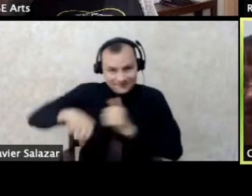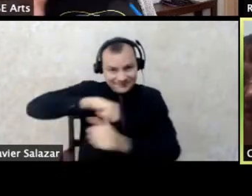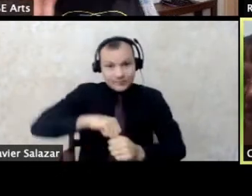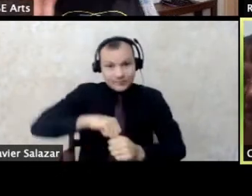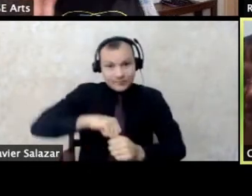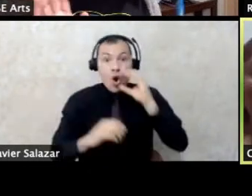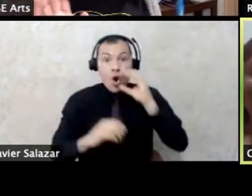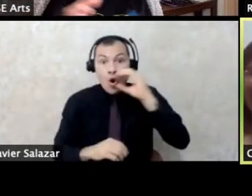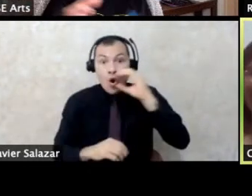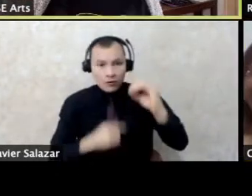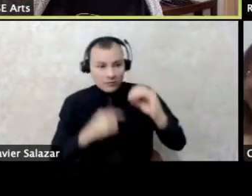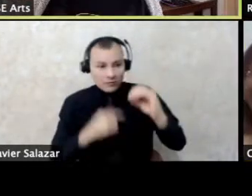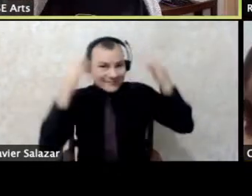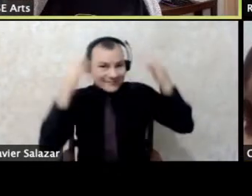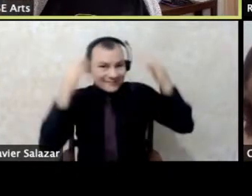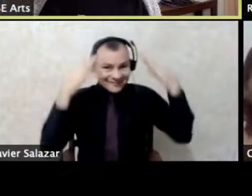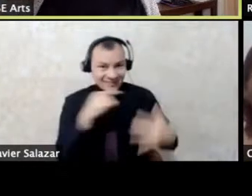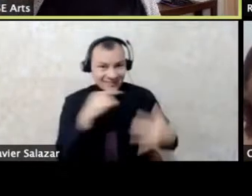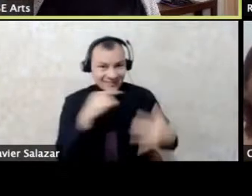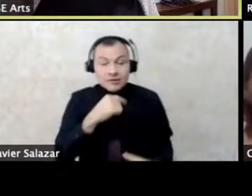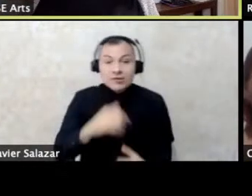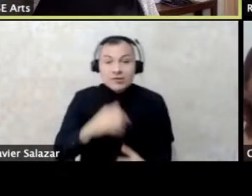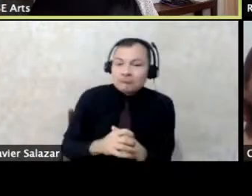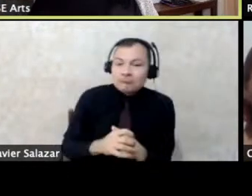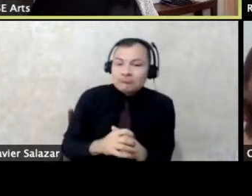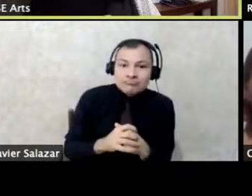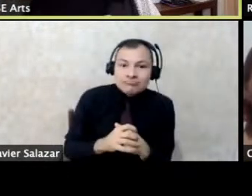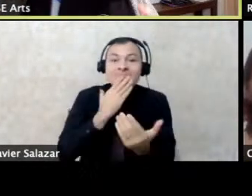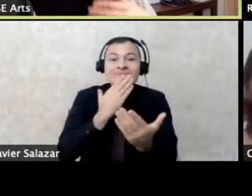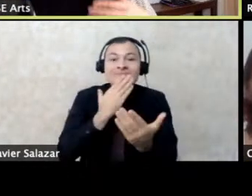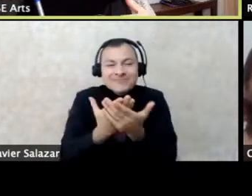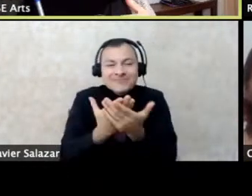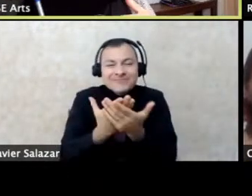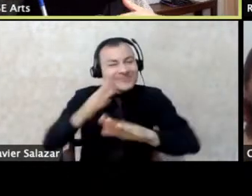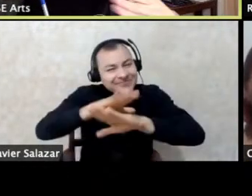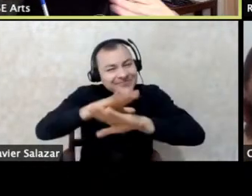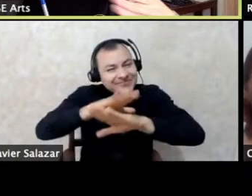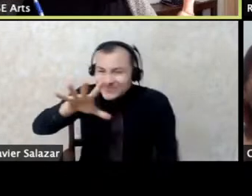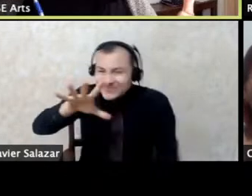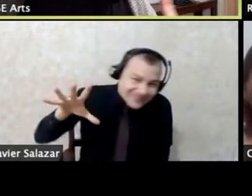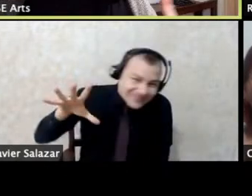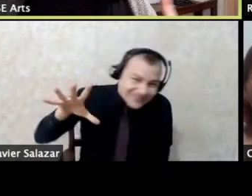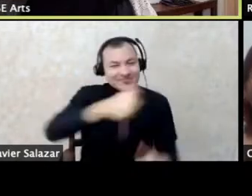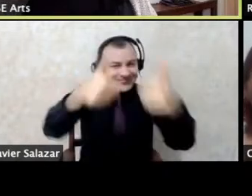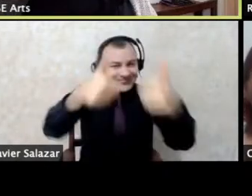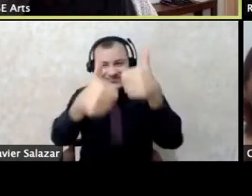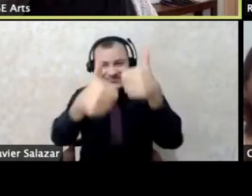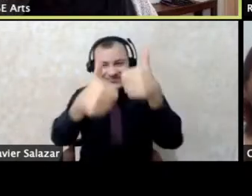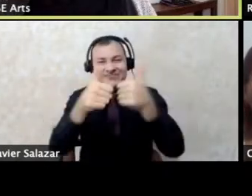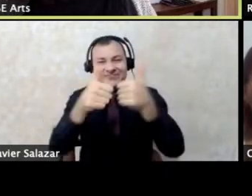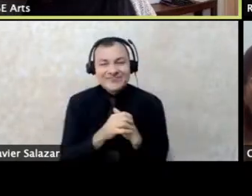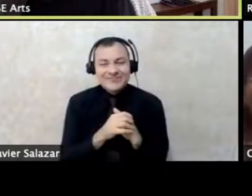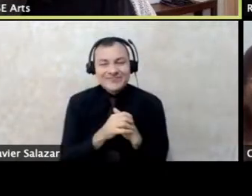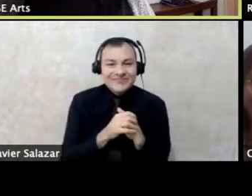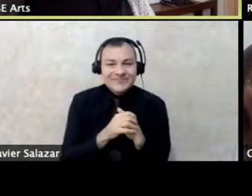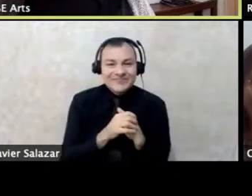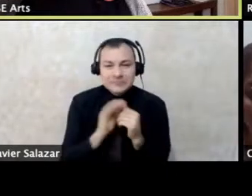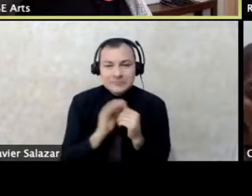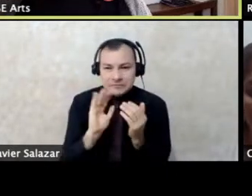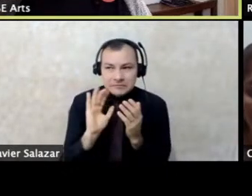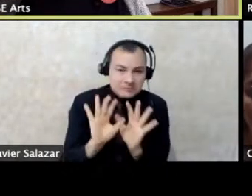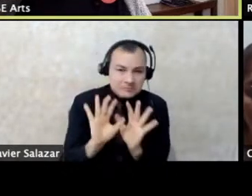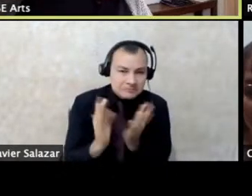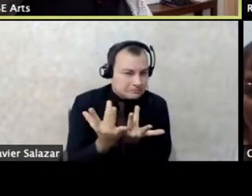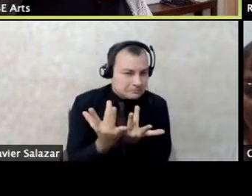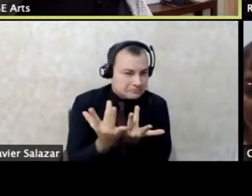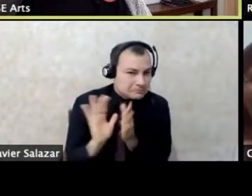We think that now we are ready to talk about the work that we do as it connects with the peace. And now Lagar says good